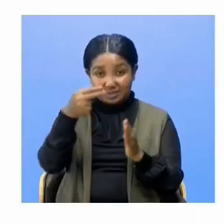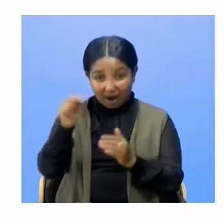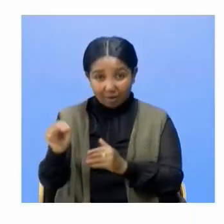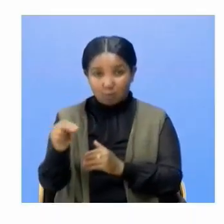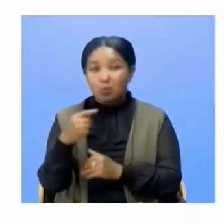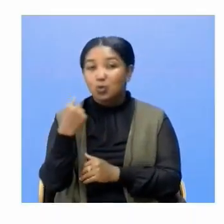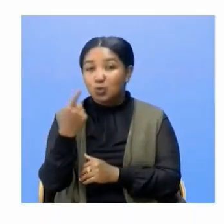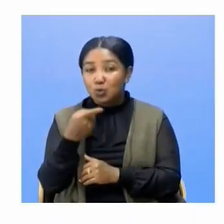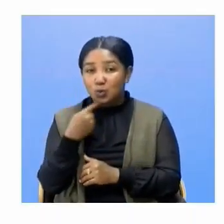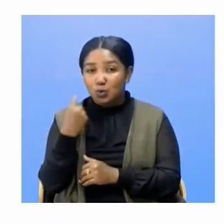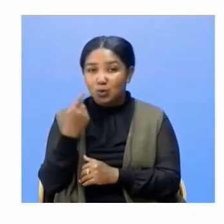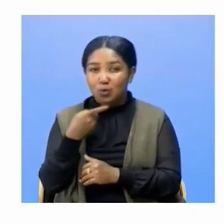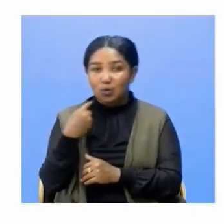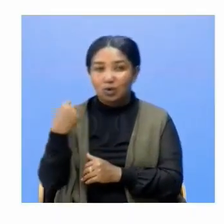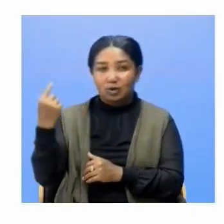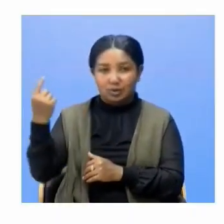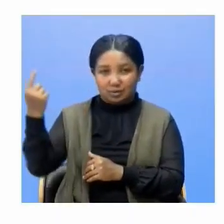yeah? Creative than